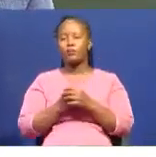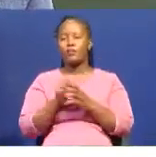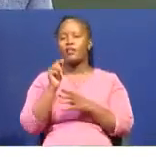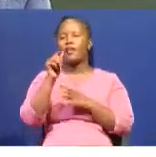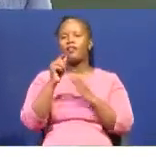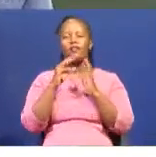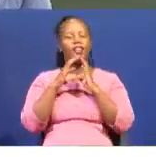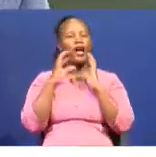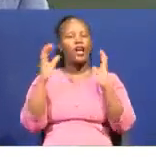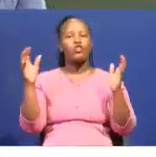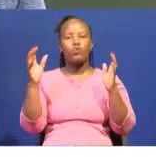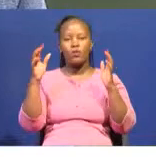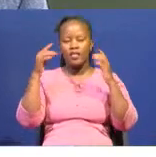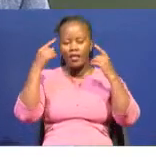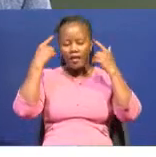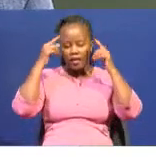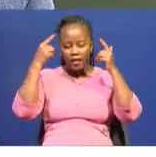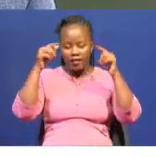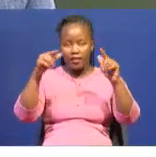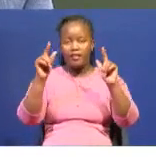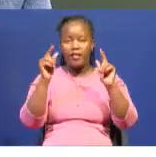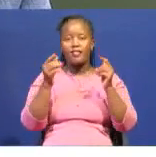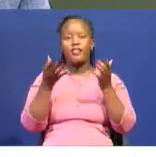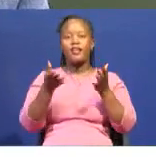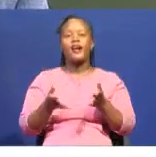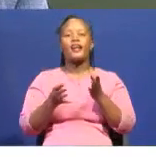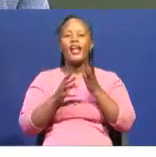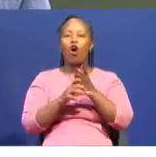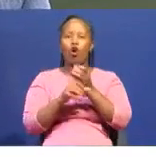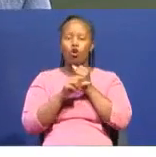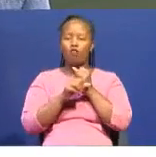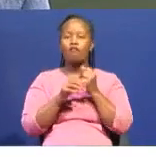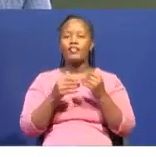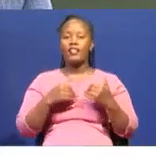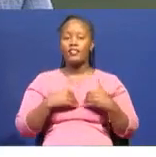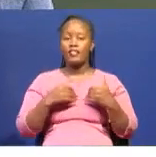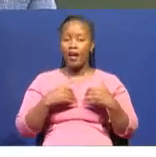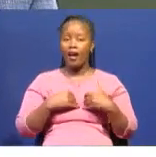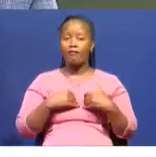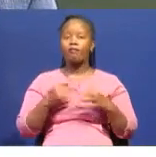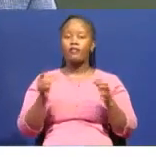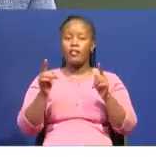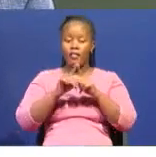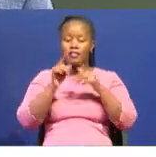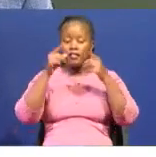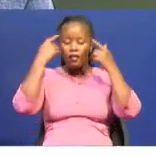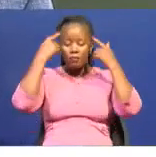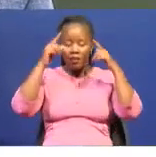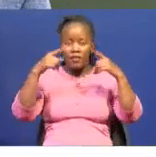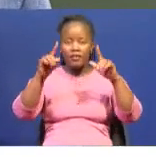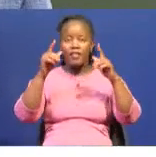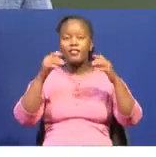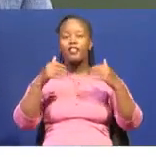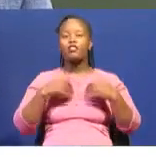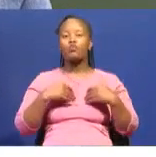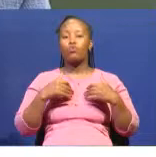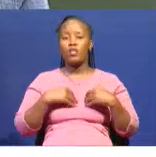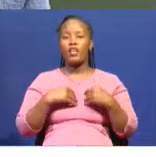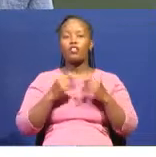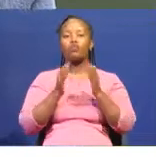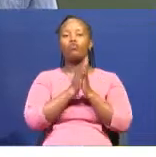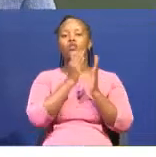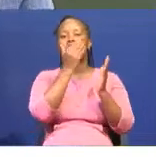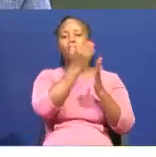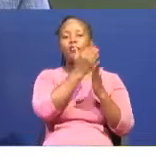huge success, and we're now confident that the same successes we had in Ireland with our Young Scientist